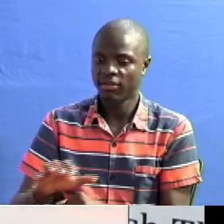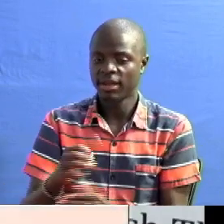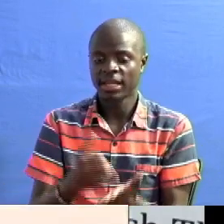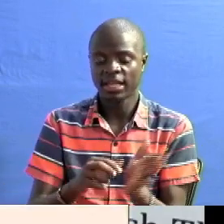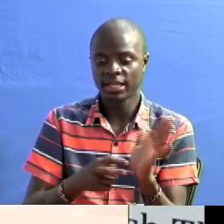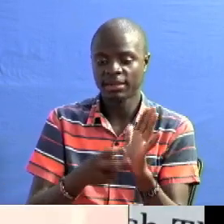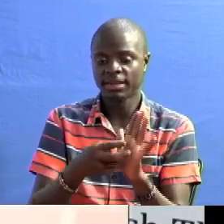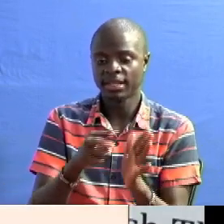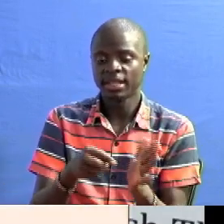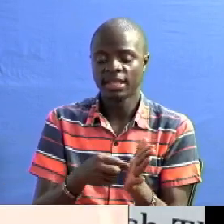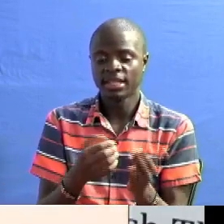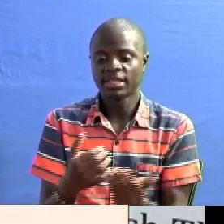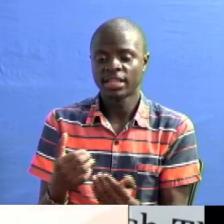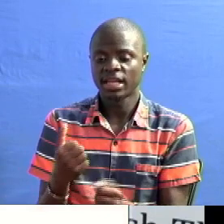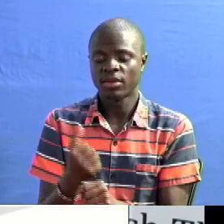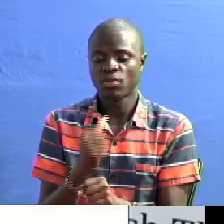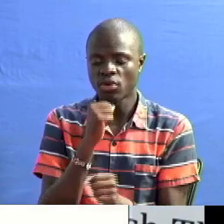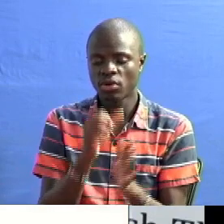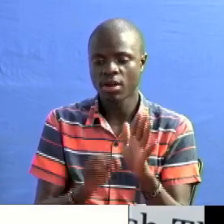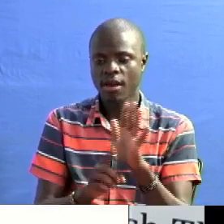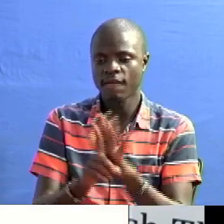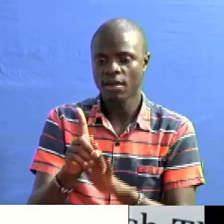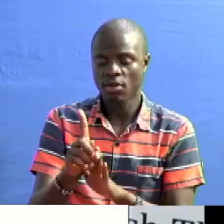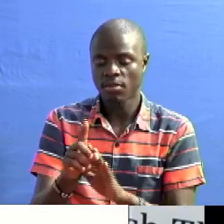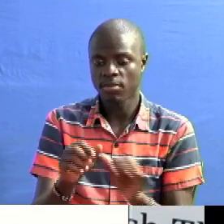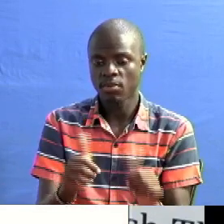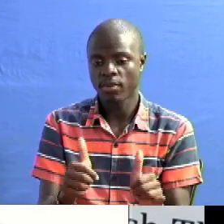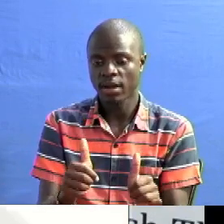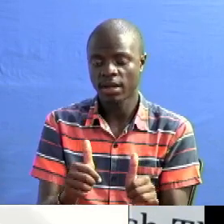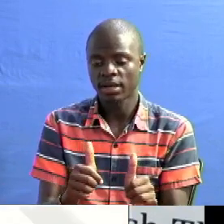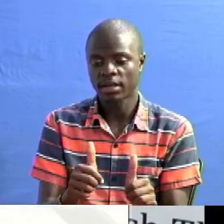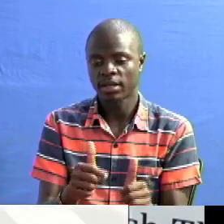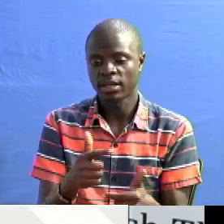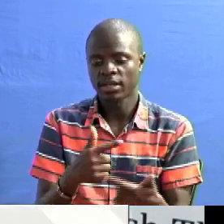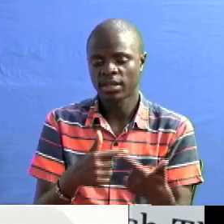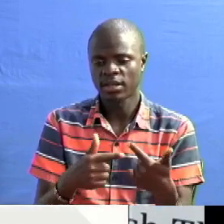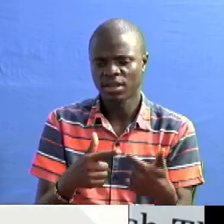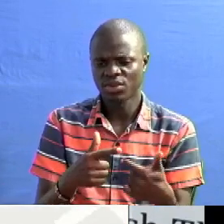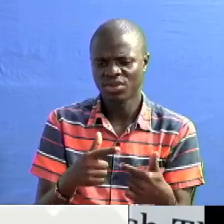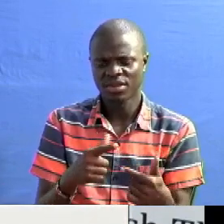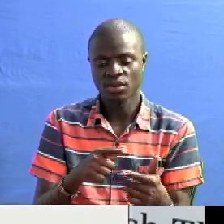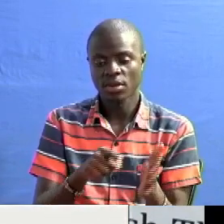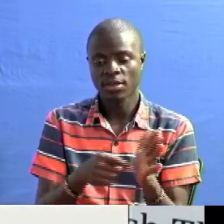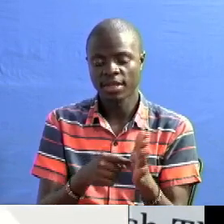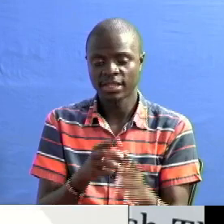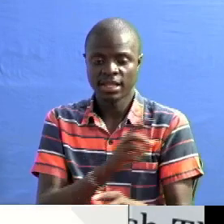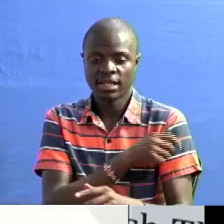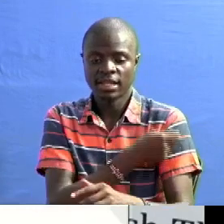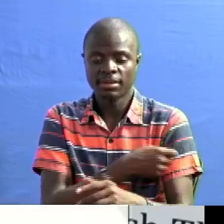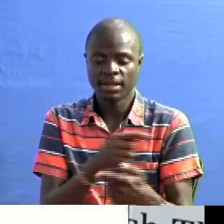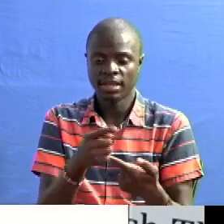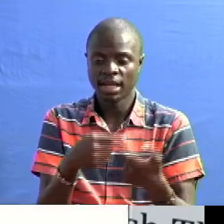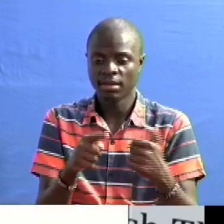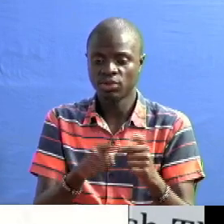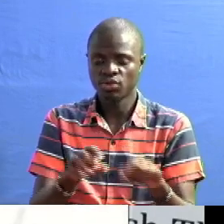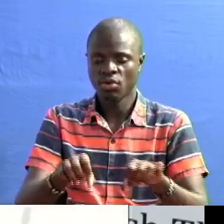child will not develop normally. So in the absence of all this, an occupational therapy comes in to bridge the gap between the environment and the child,